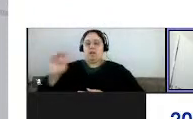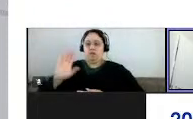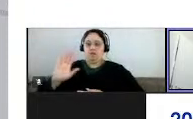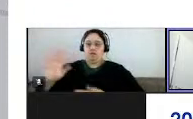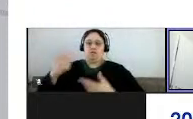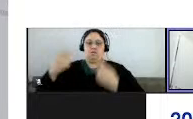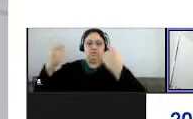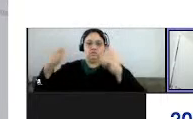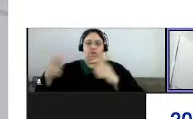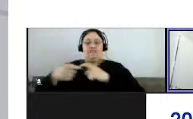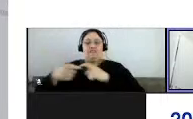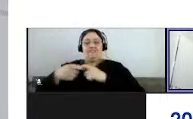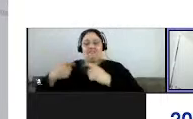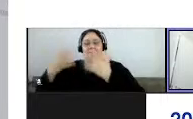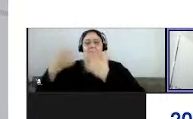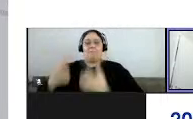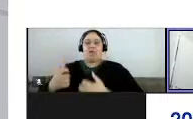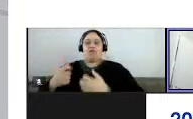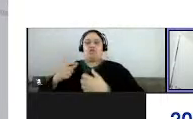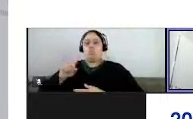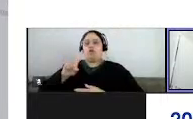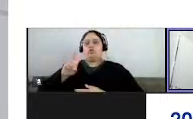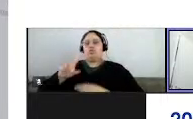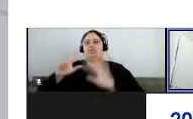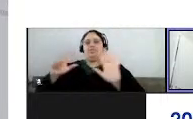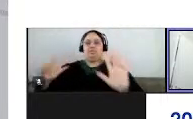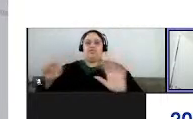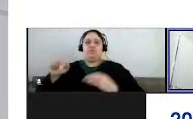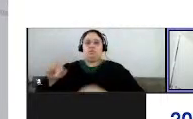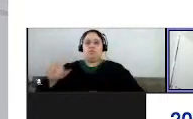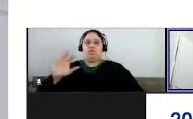127 million, 431 million, out of adjustment estimate of also